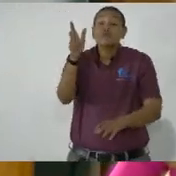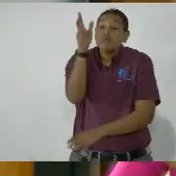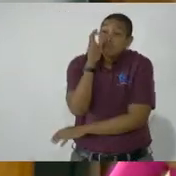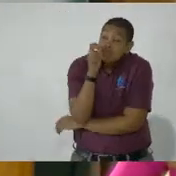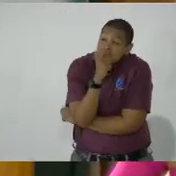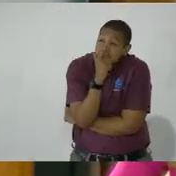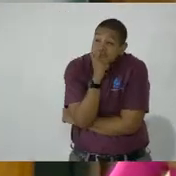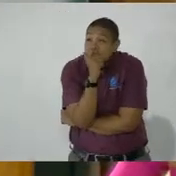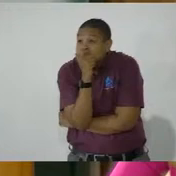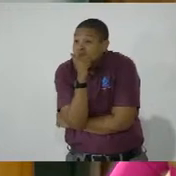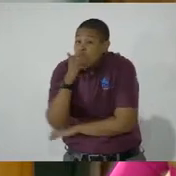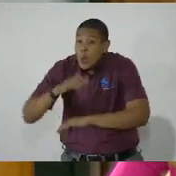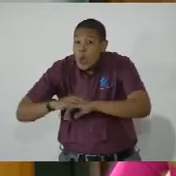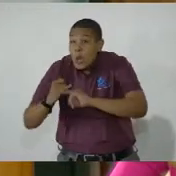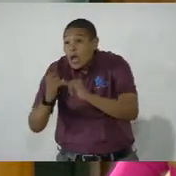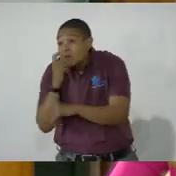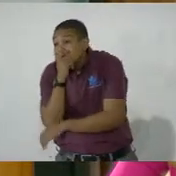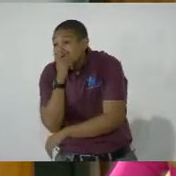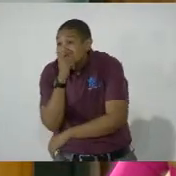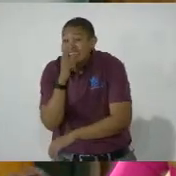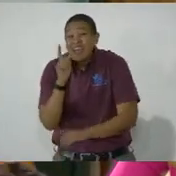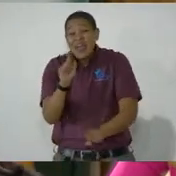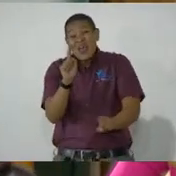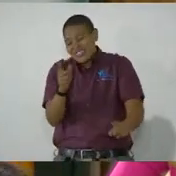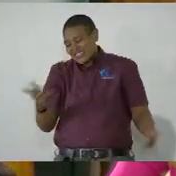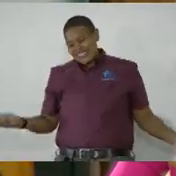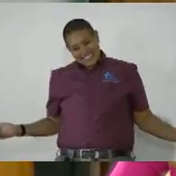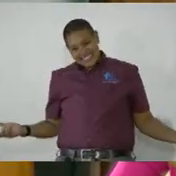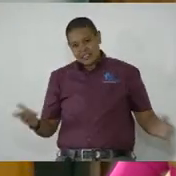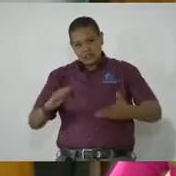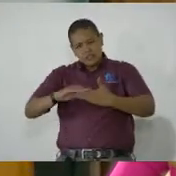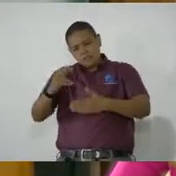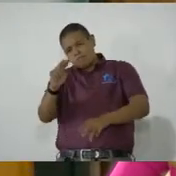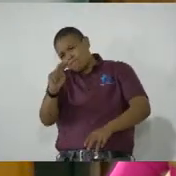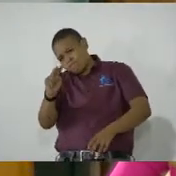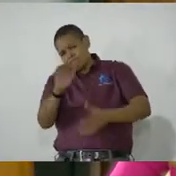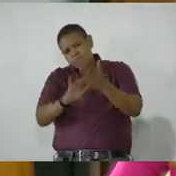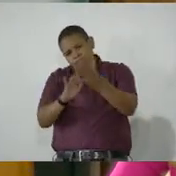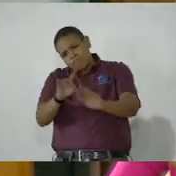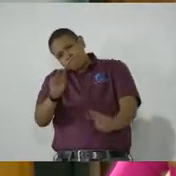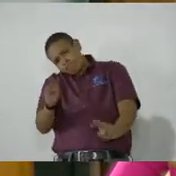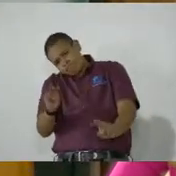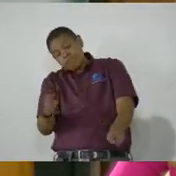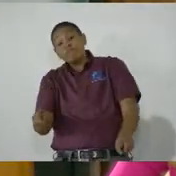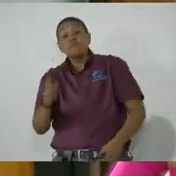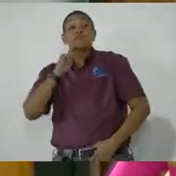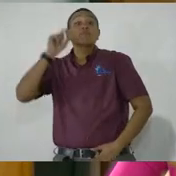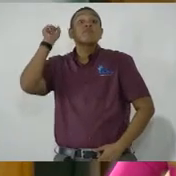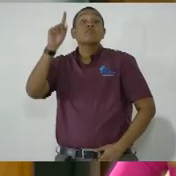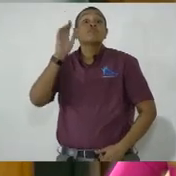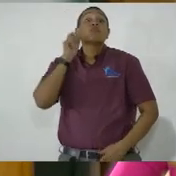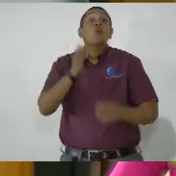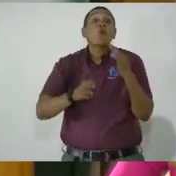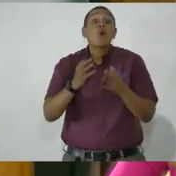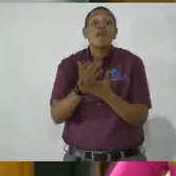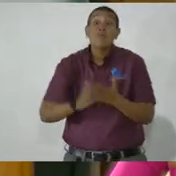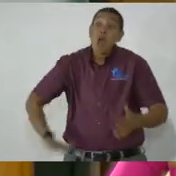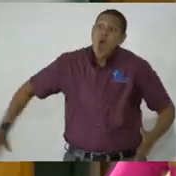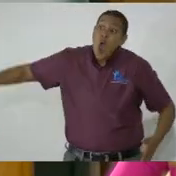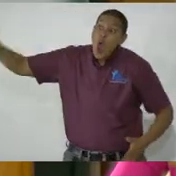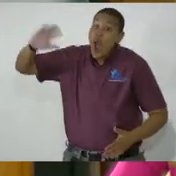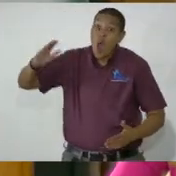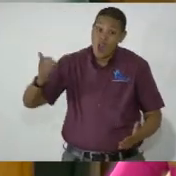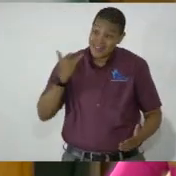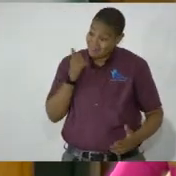most courts. In the Court of Appeal, most, if not all, matters were heard virtually. This is a